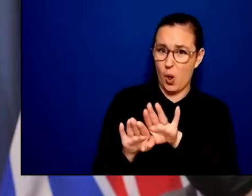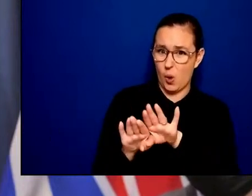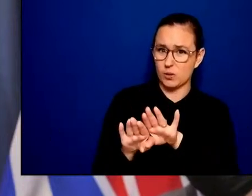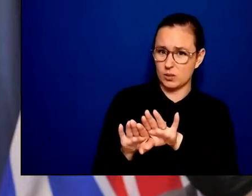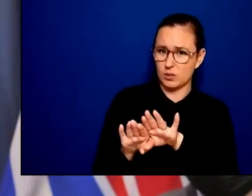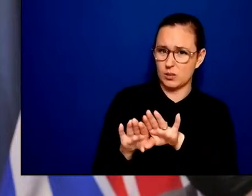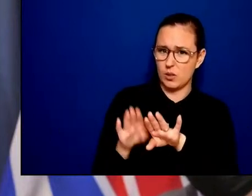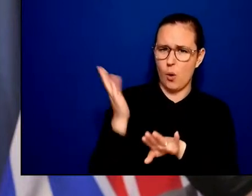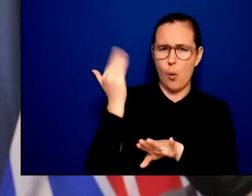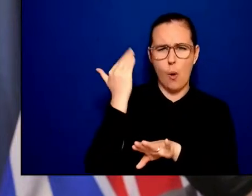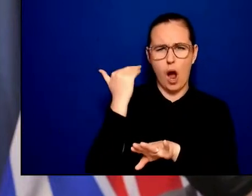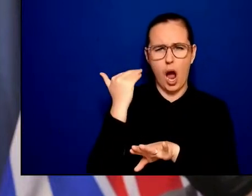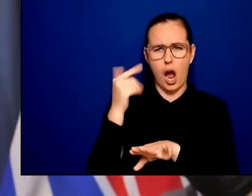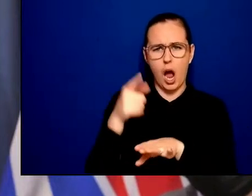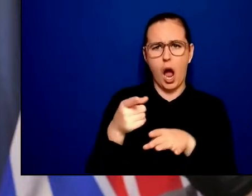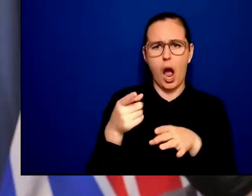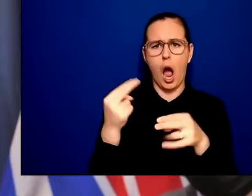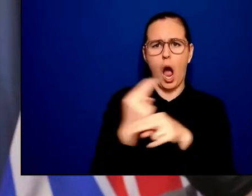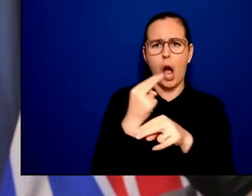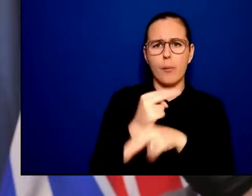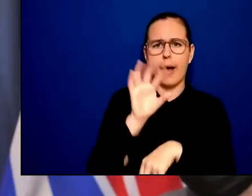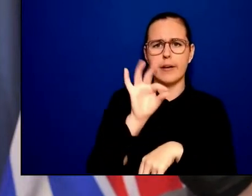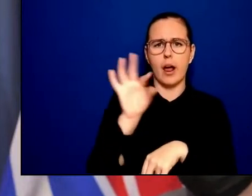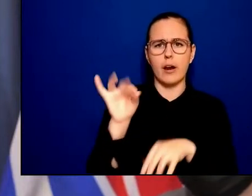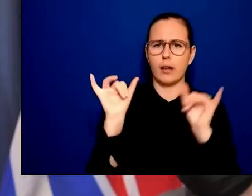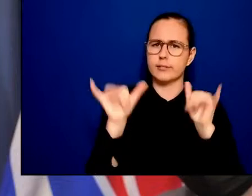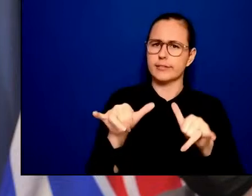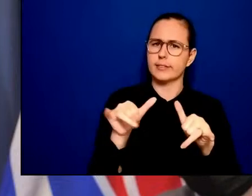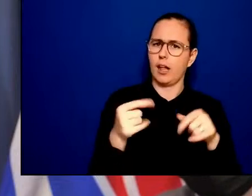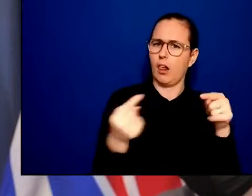slide happened Monday, and what would it have taken to close that highway?